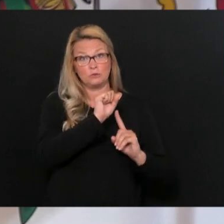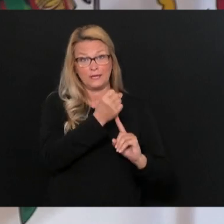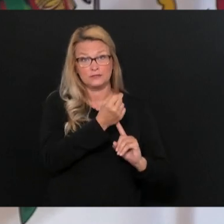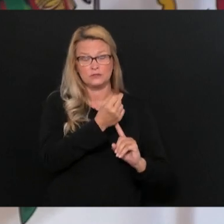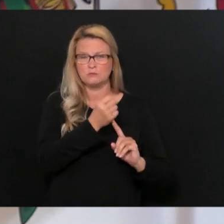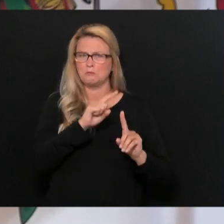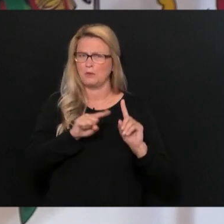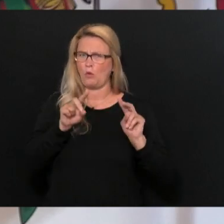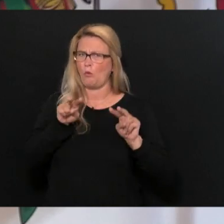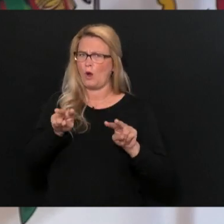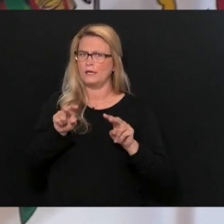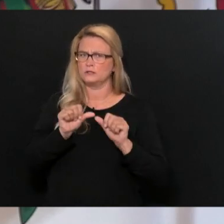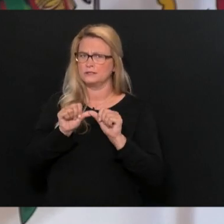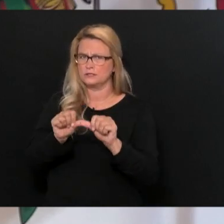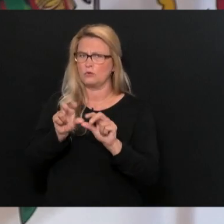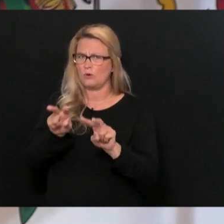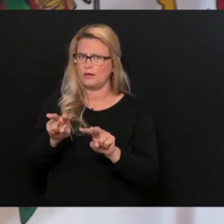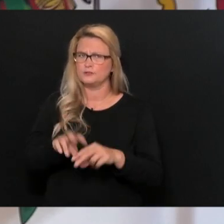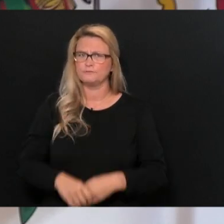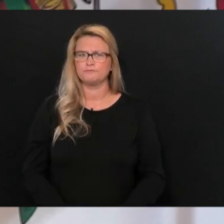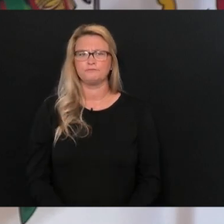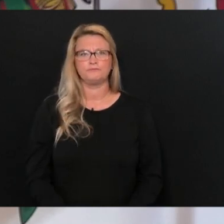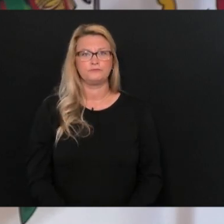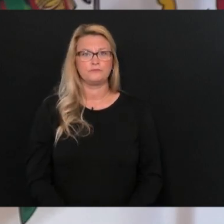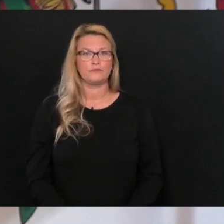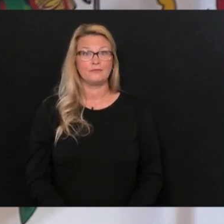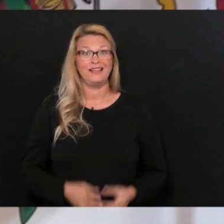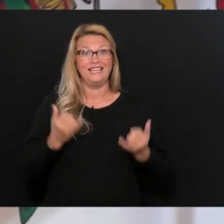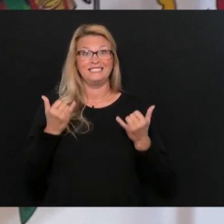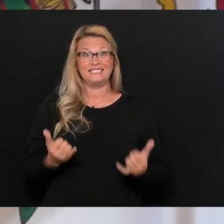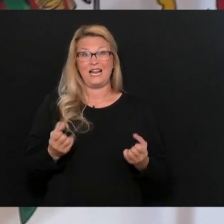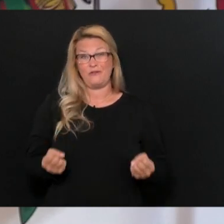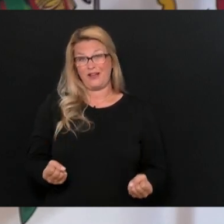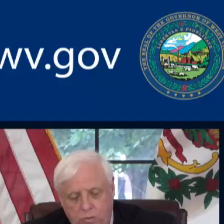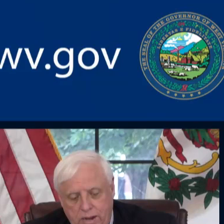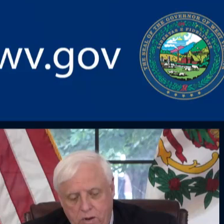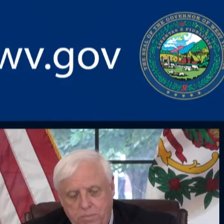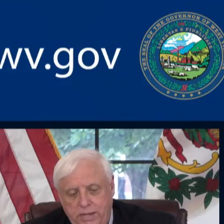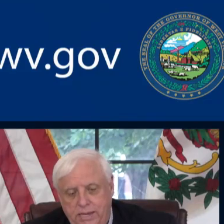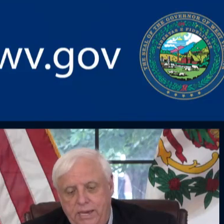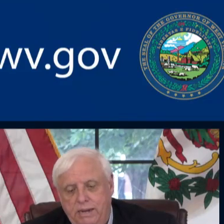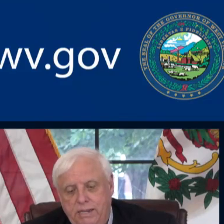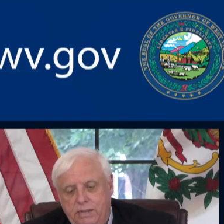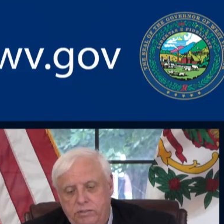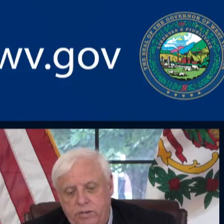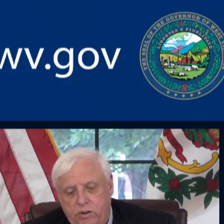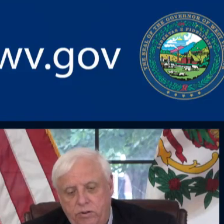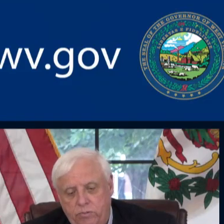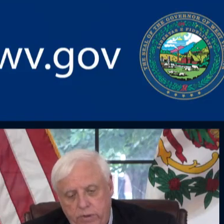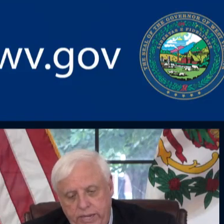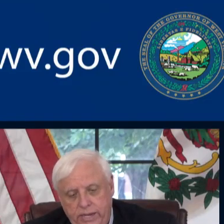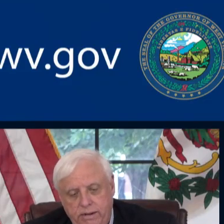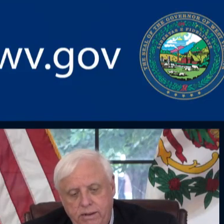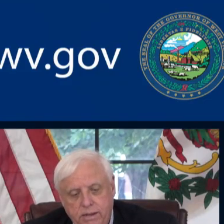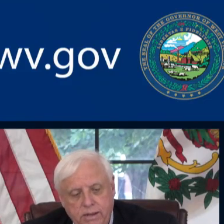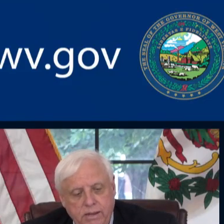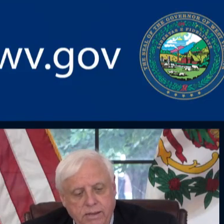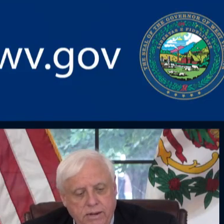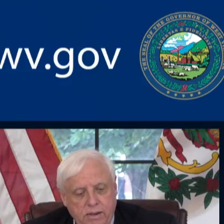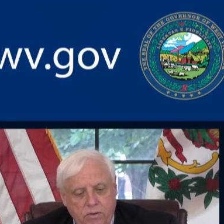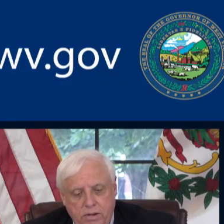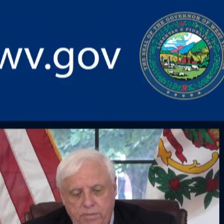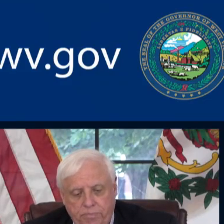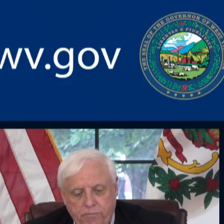watch. Today we have a bunch of counties that are in the orange. Wyoming County has turned red.